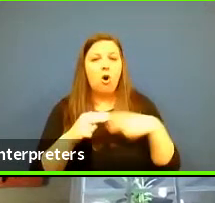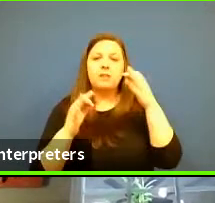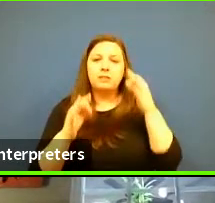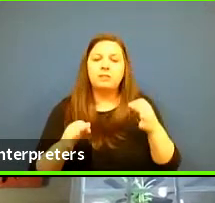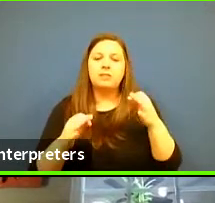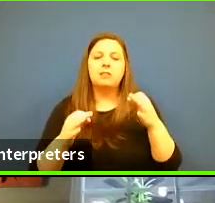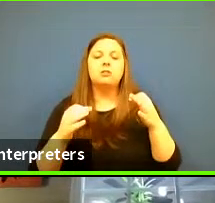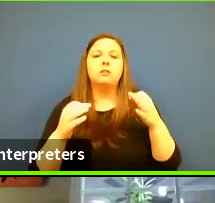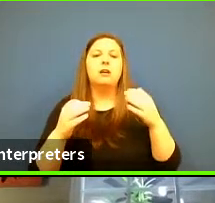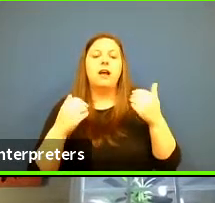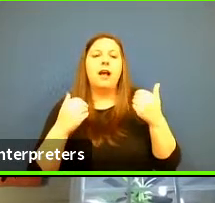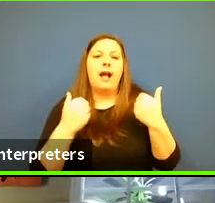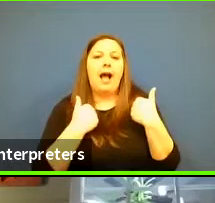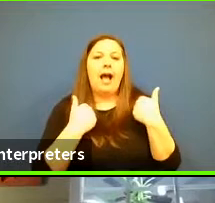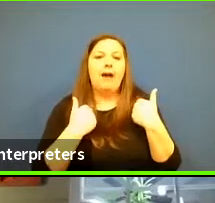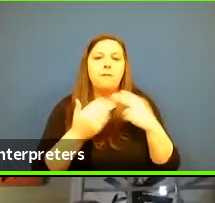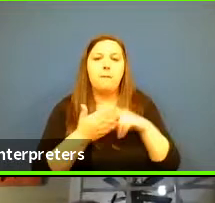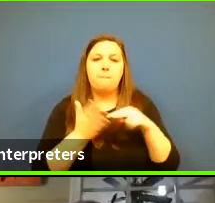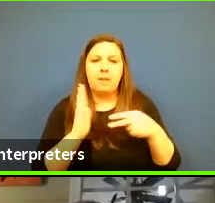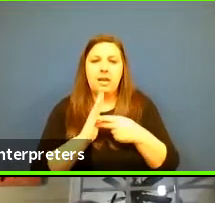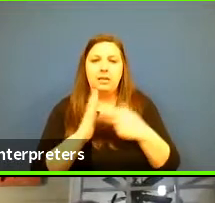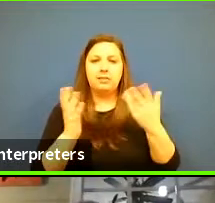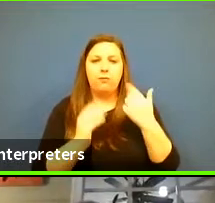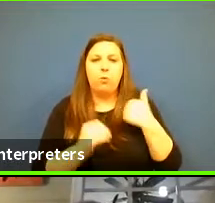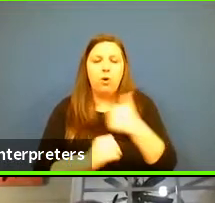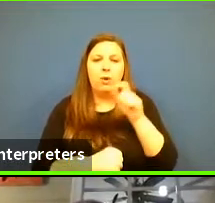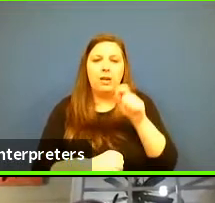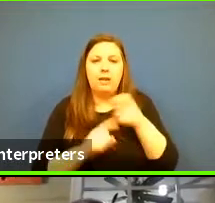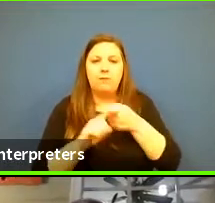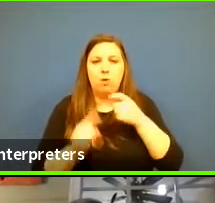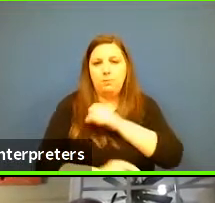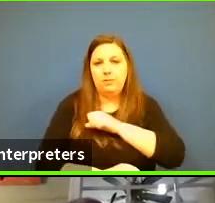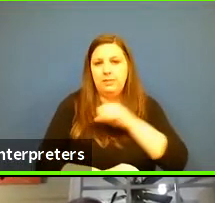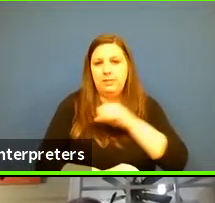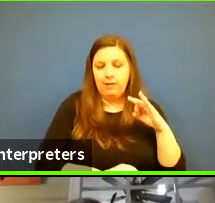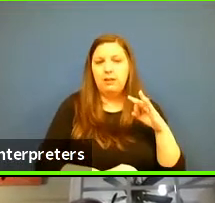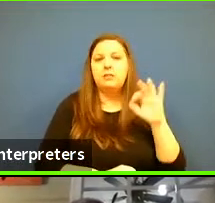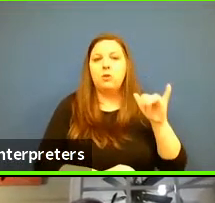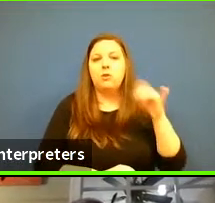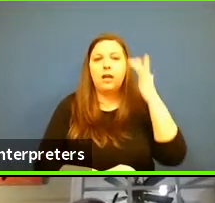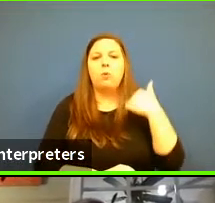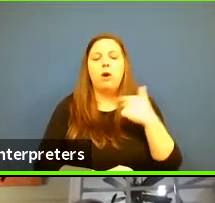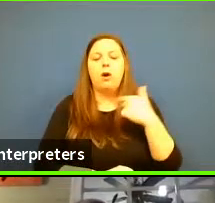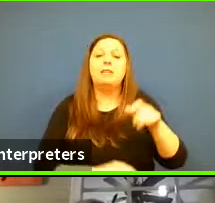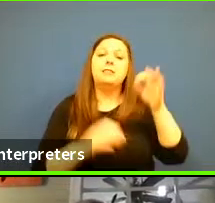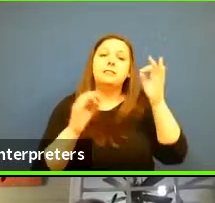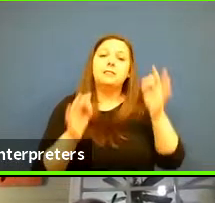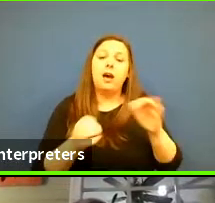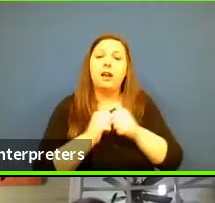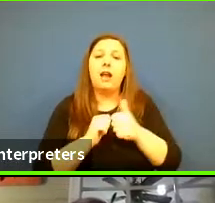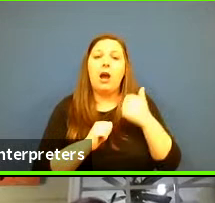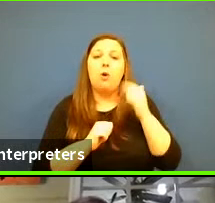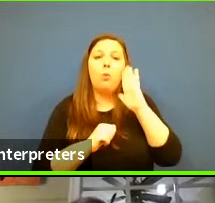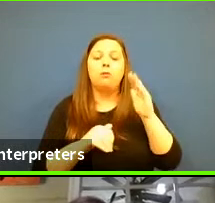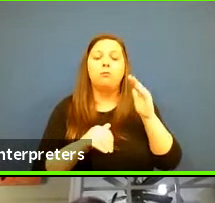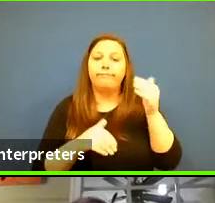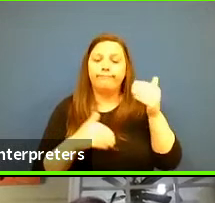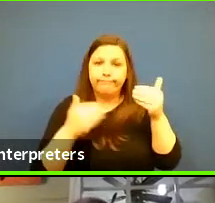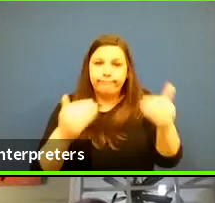from staff. And so that's why we need to decide how we are going to do that. So the floor is open for any